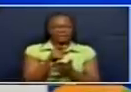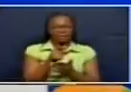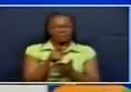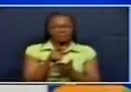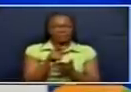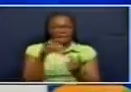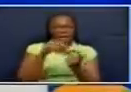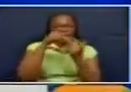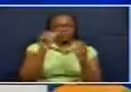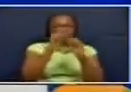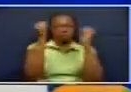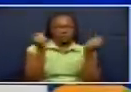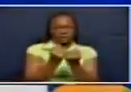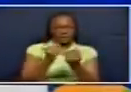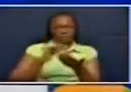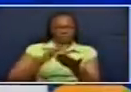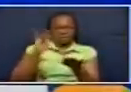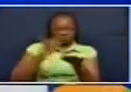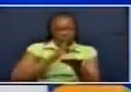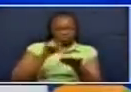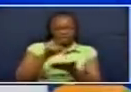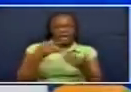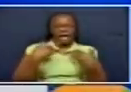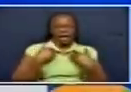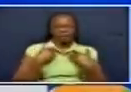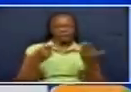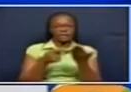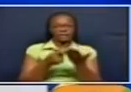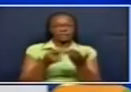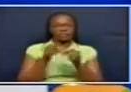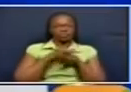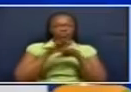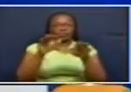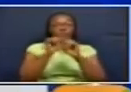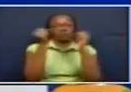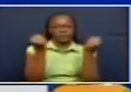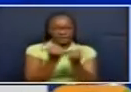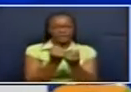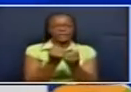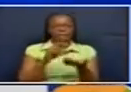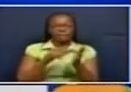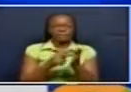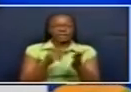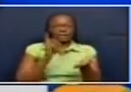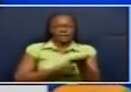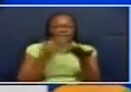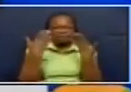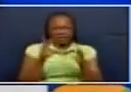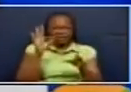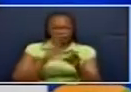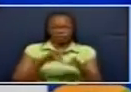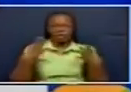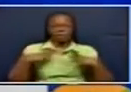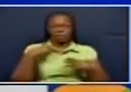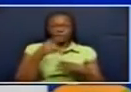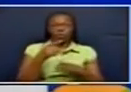this tablet here has the results transmission system integrated with the identification system. So at the end of the voting period, people who are